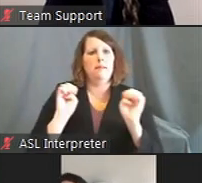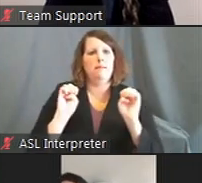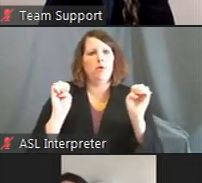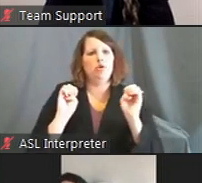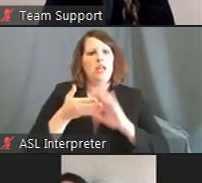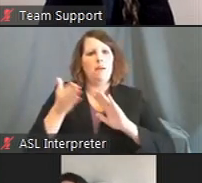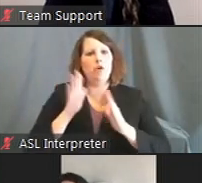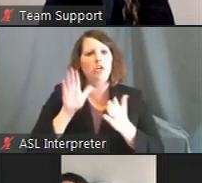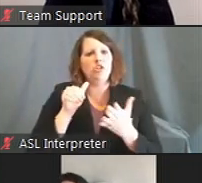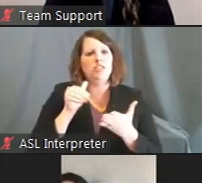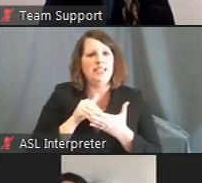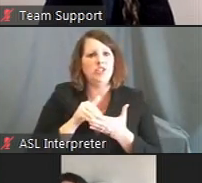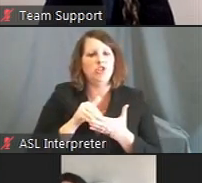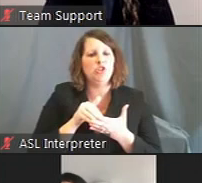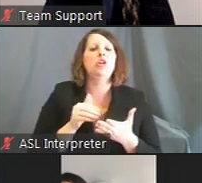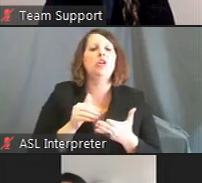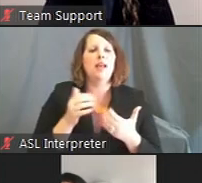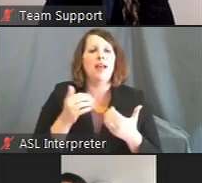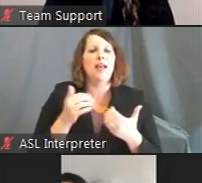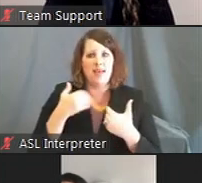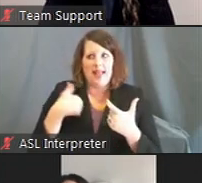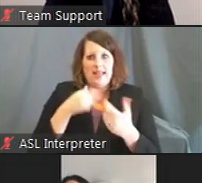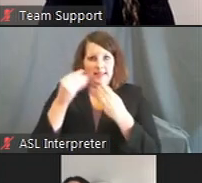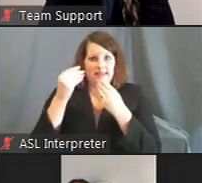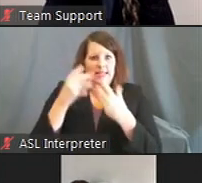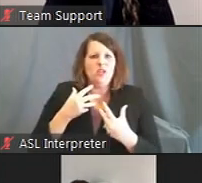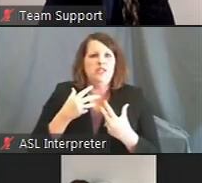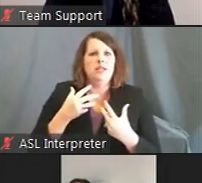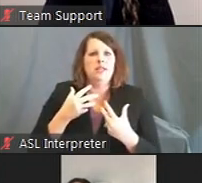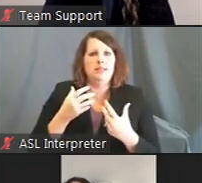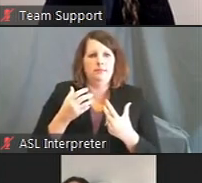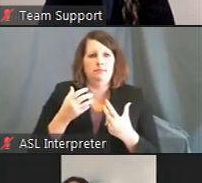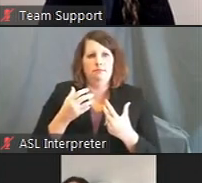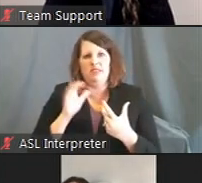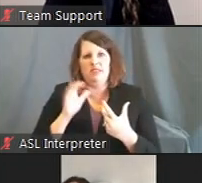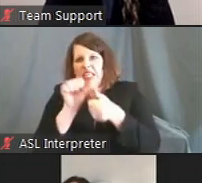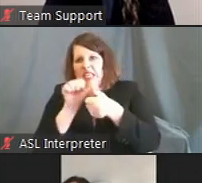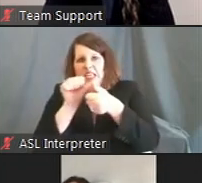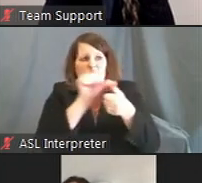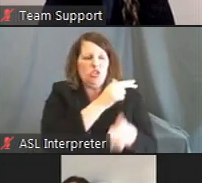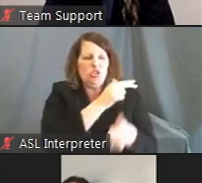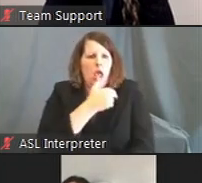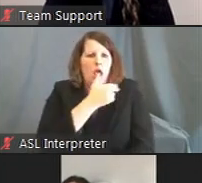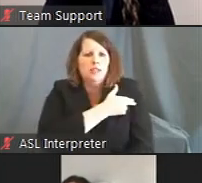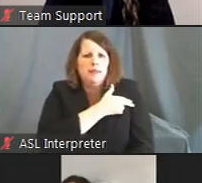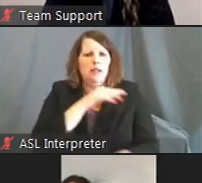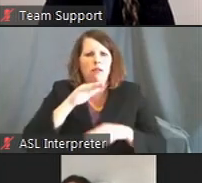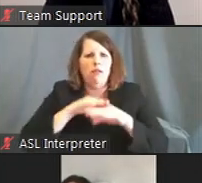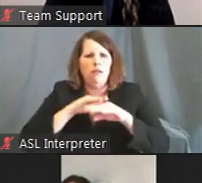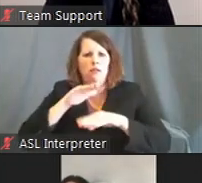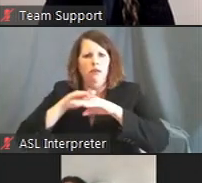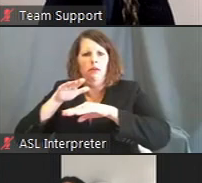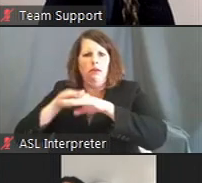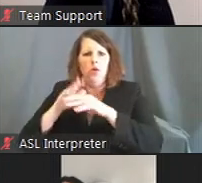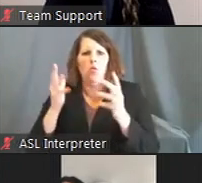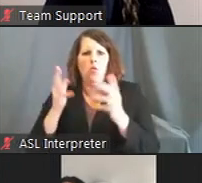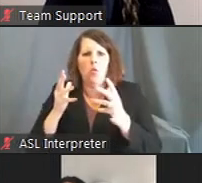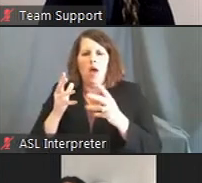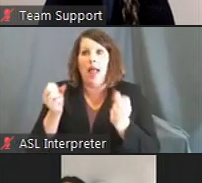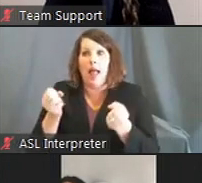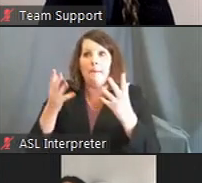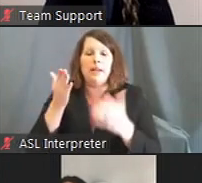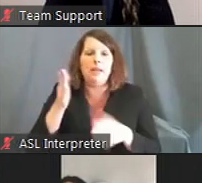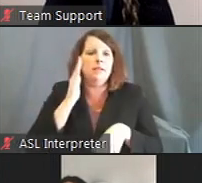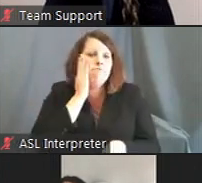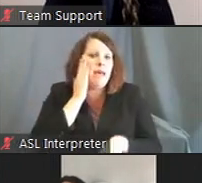it gives us the capacity of those hospitals and where they're at. But out of respect for those hospitals that share that information with us, we don't put their